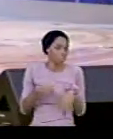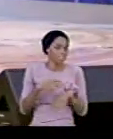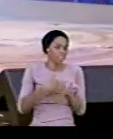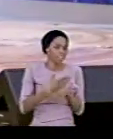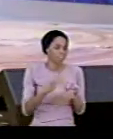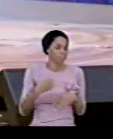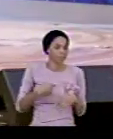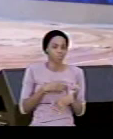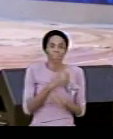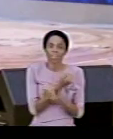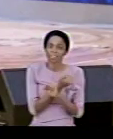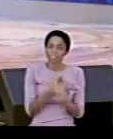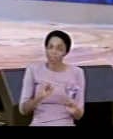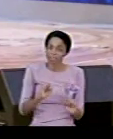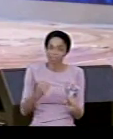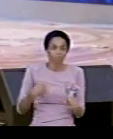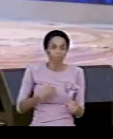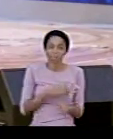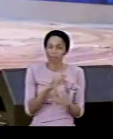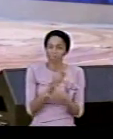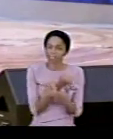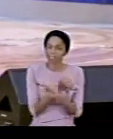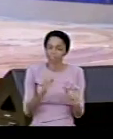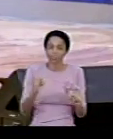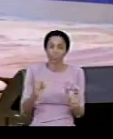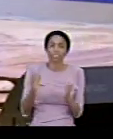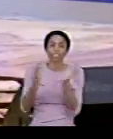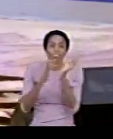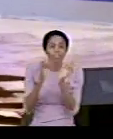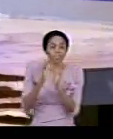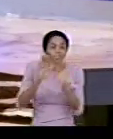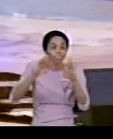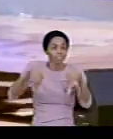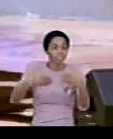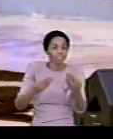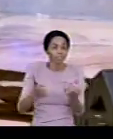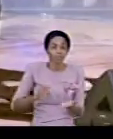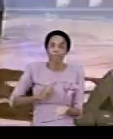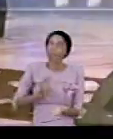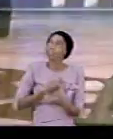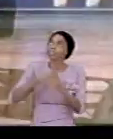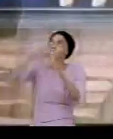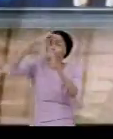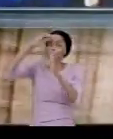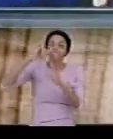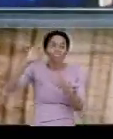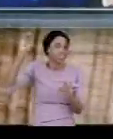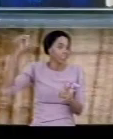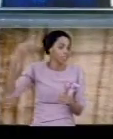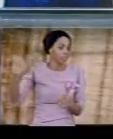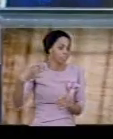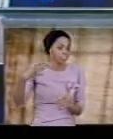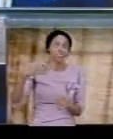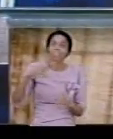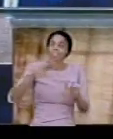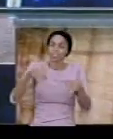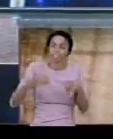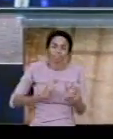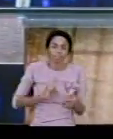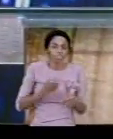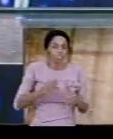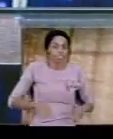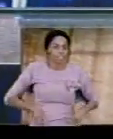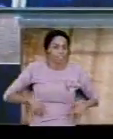saved, we're redeemed, he gives us his grace, he gives us his life, so